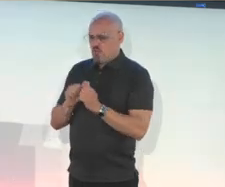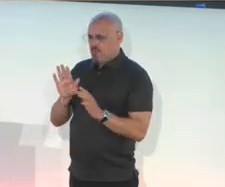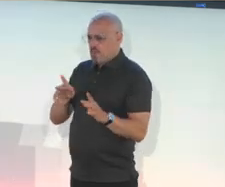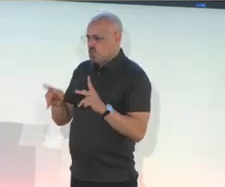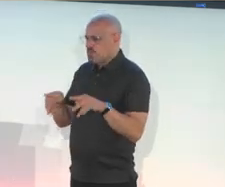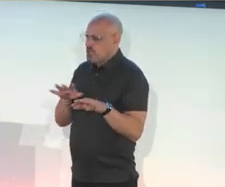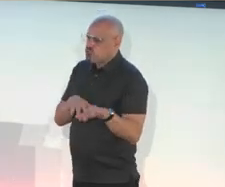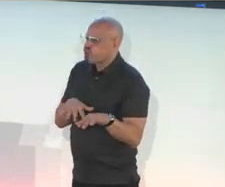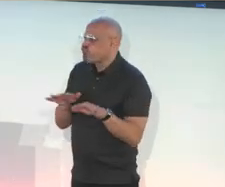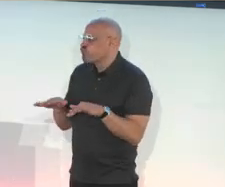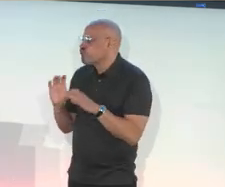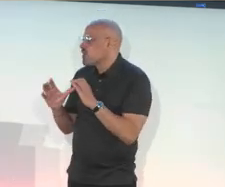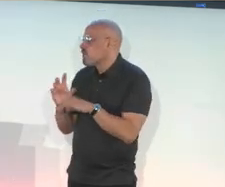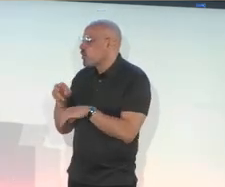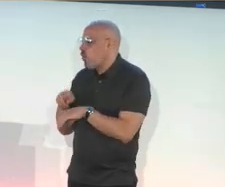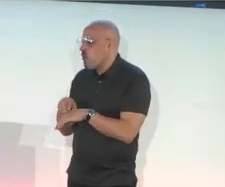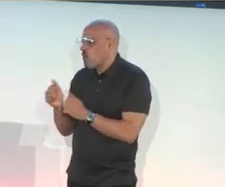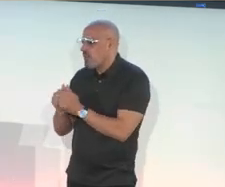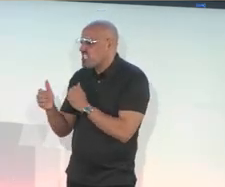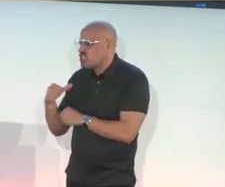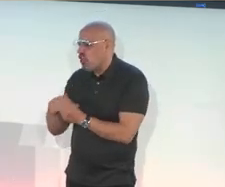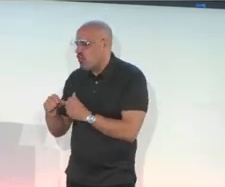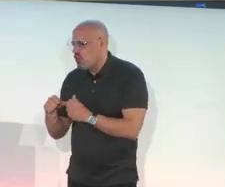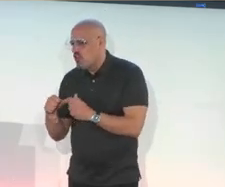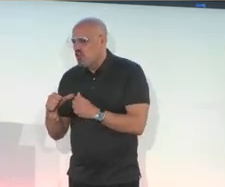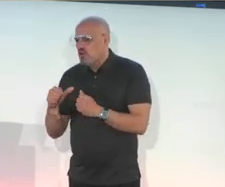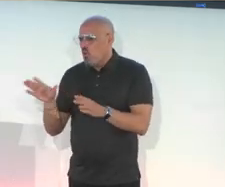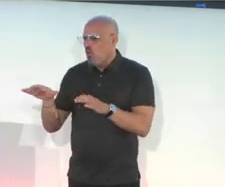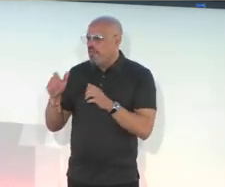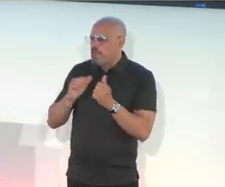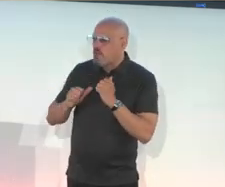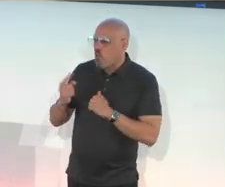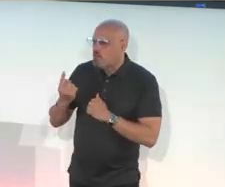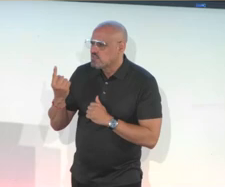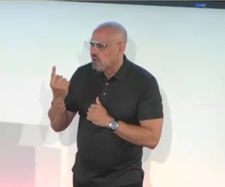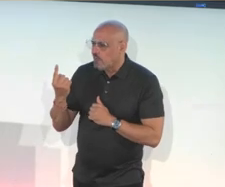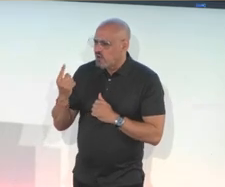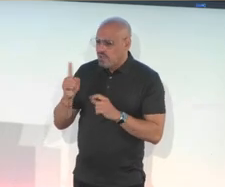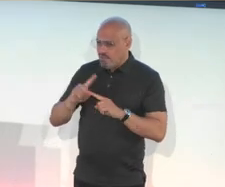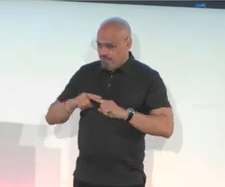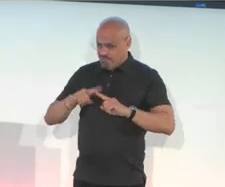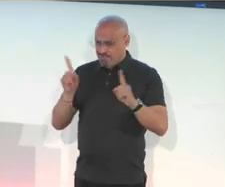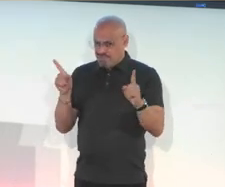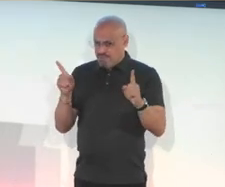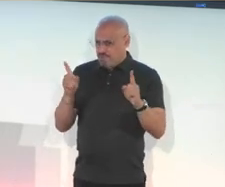are having a conversation with each other or they're performing in some way. So you have different